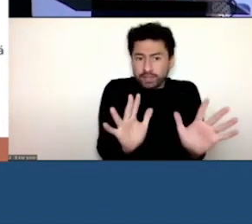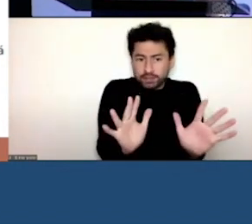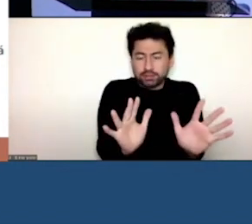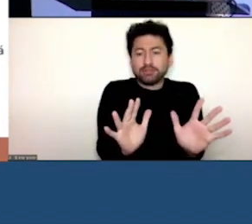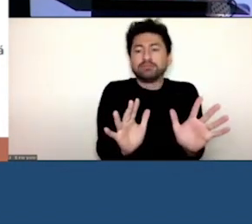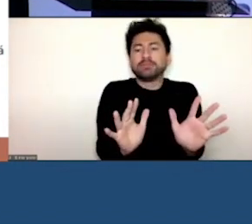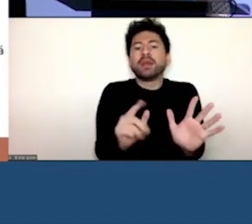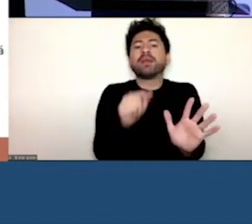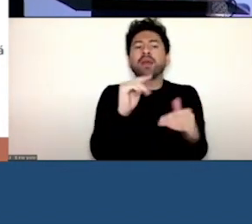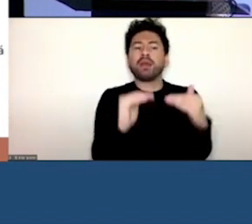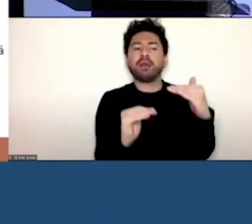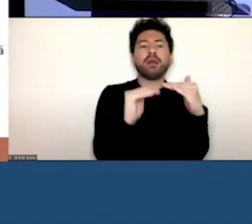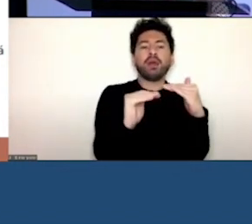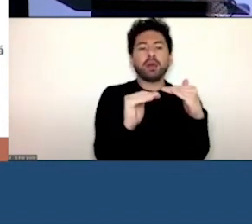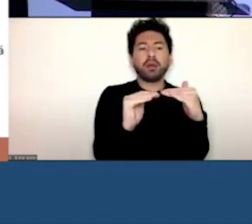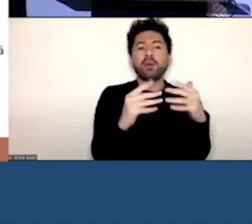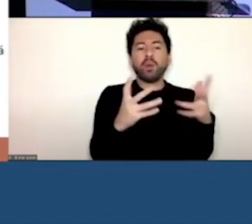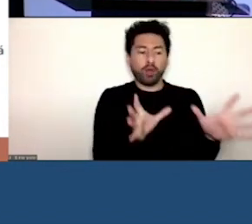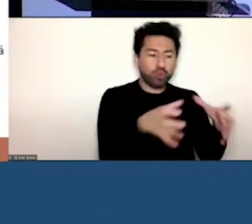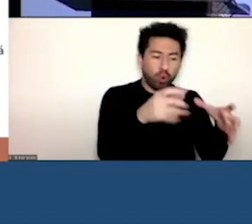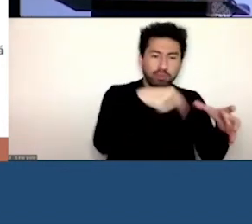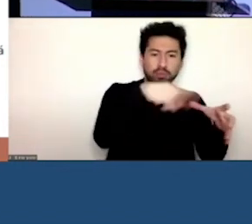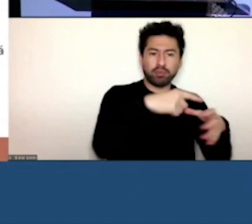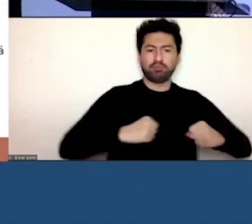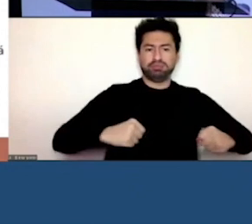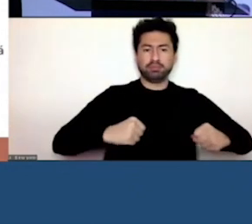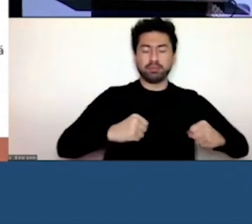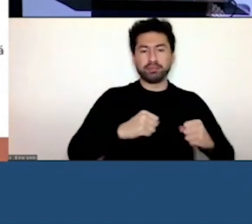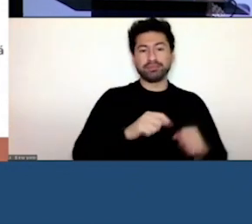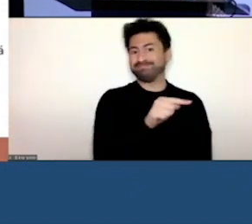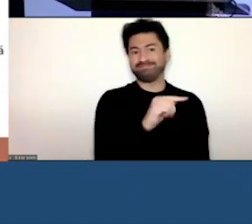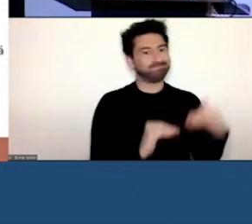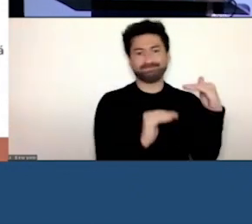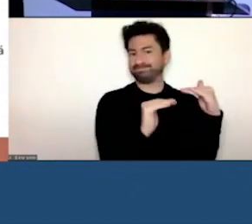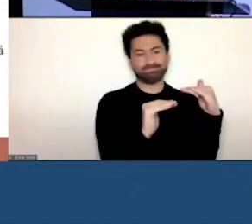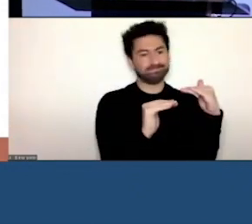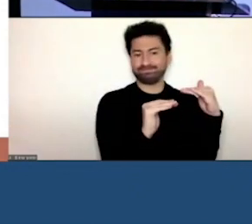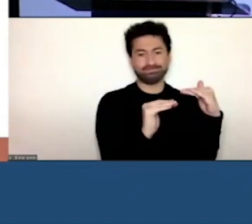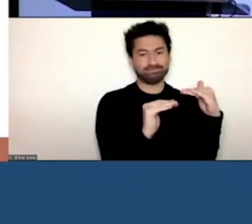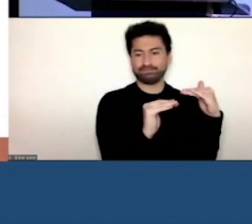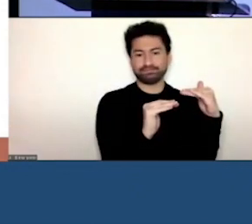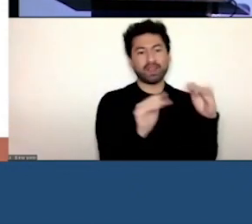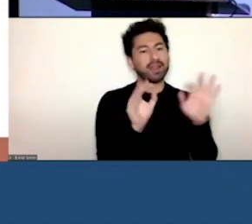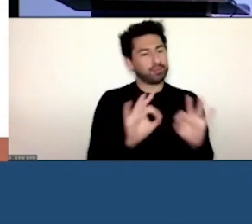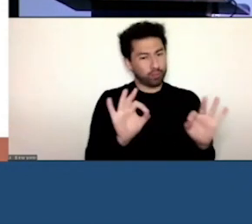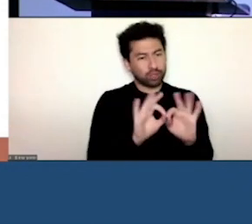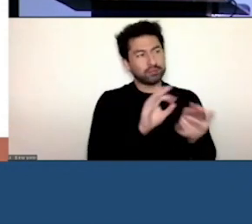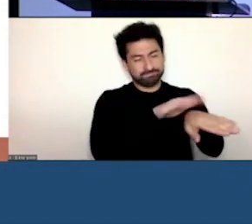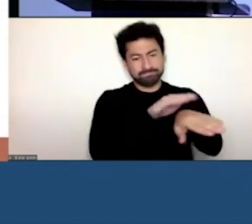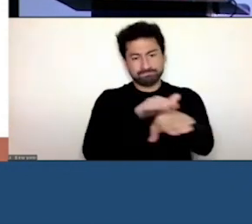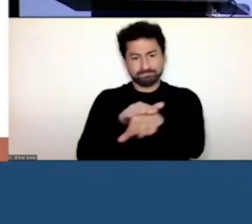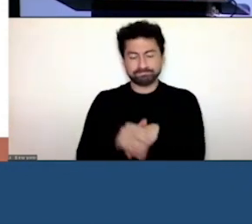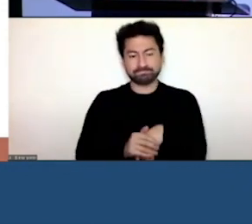least reach what we call herd immunity, but we're not reaching there, and that is very important to state this. We